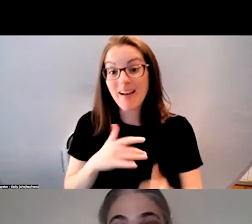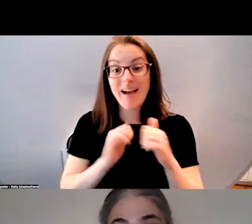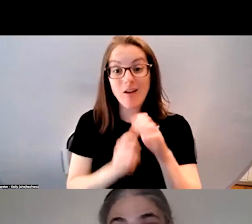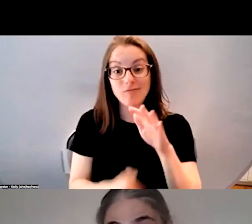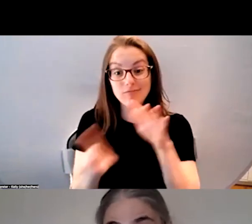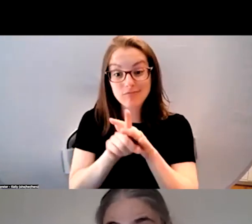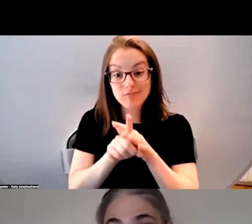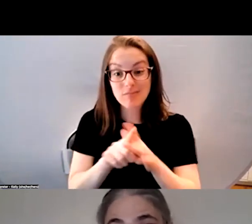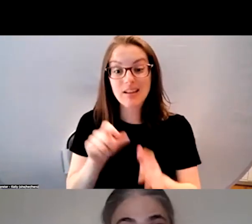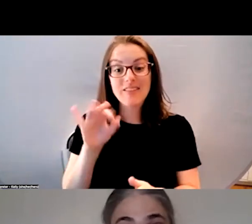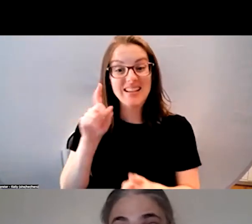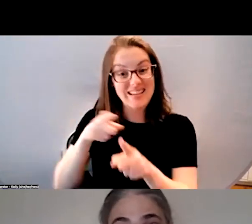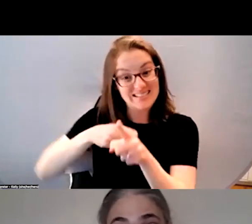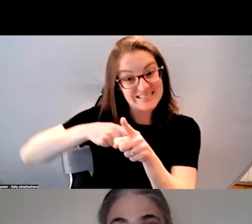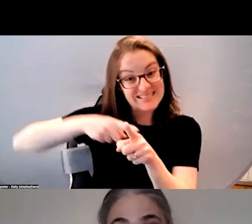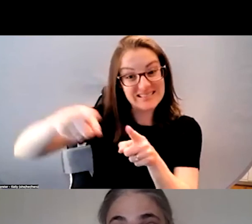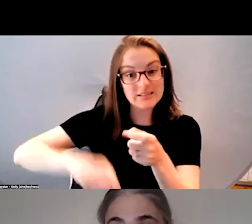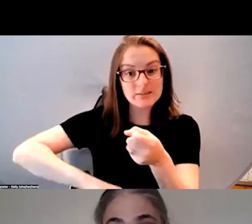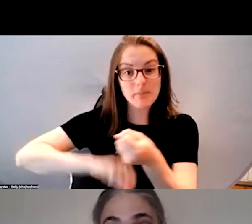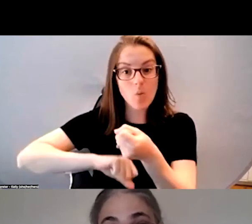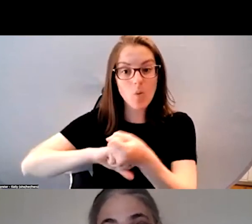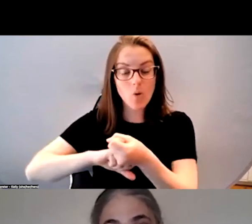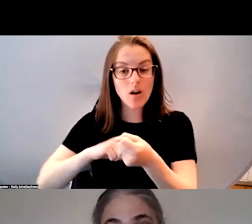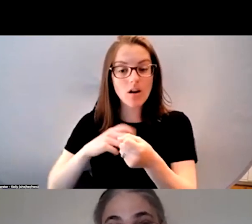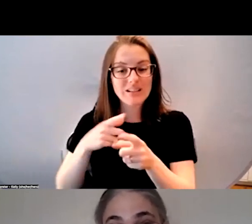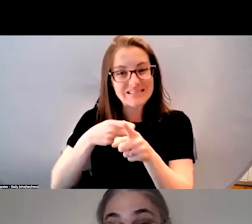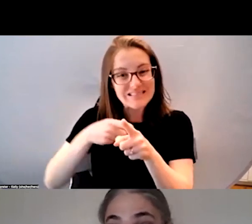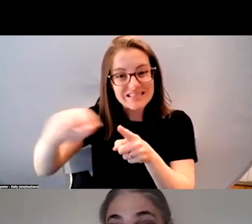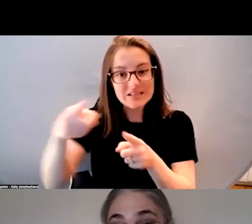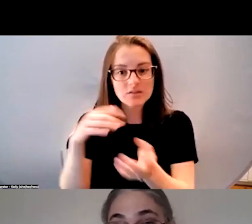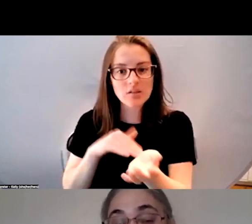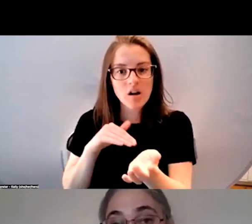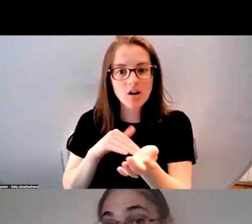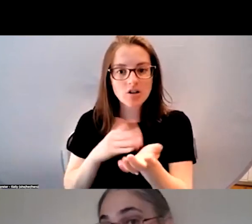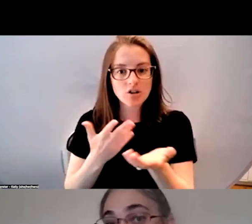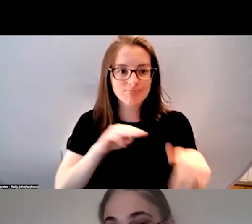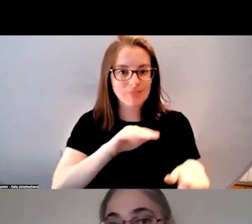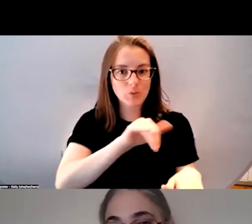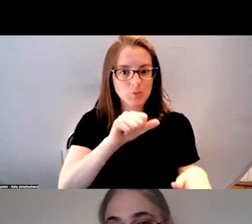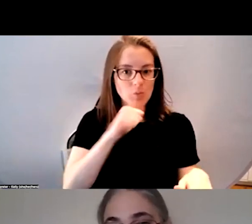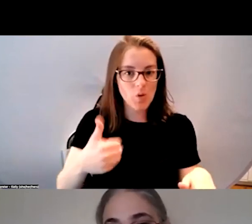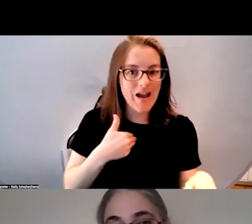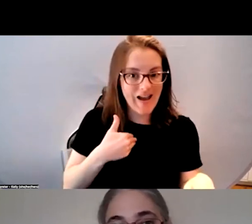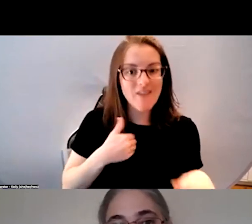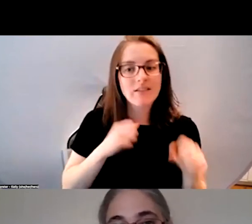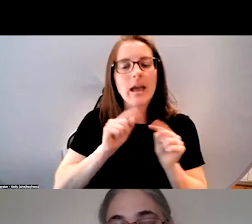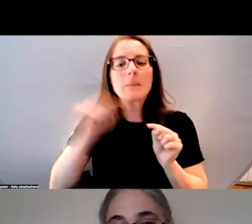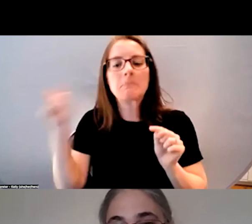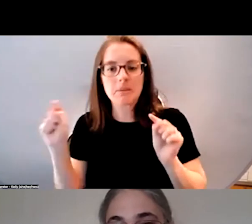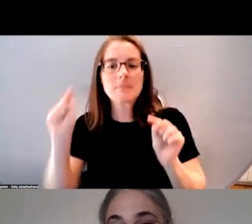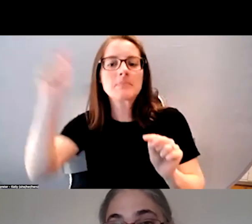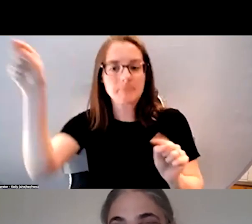form of specialty support that just doesn't exist in a meaningful way within the state. But we do sometimes work with folks who